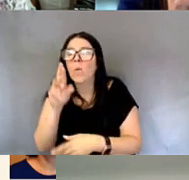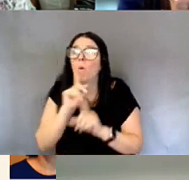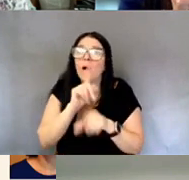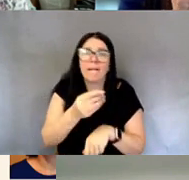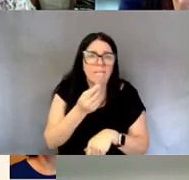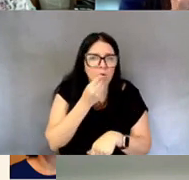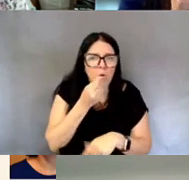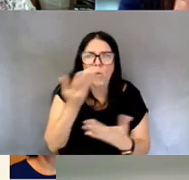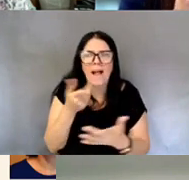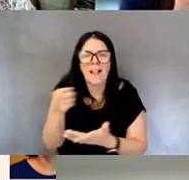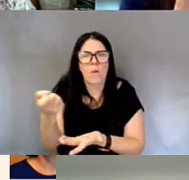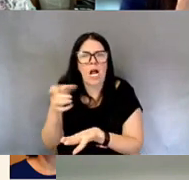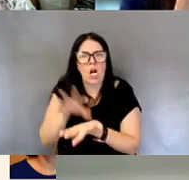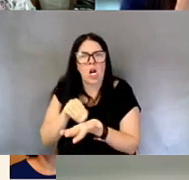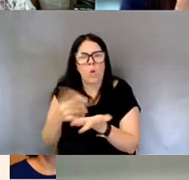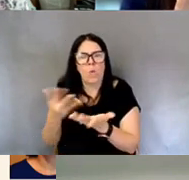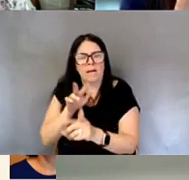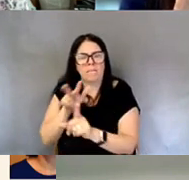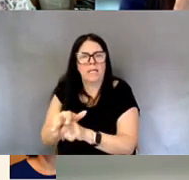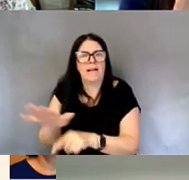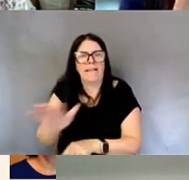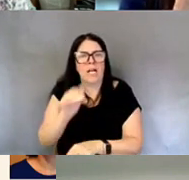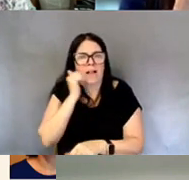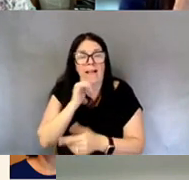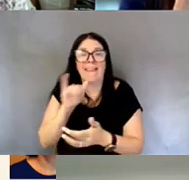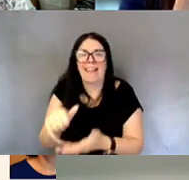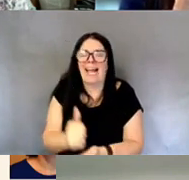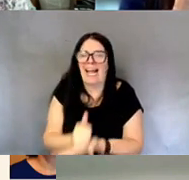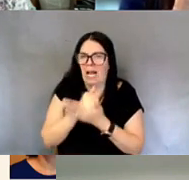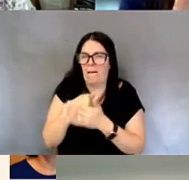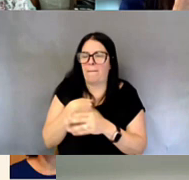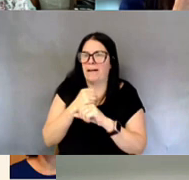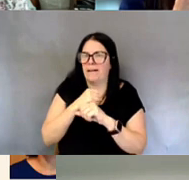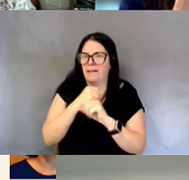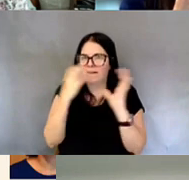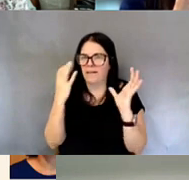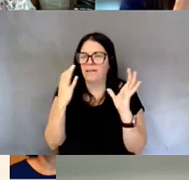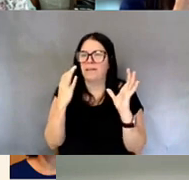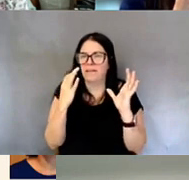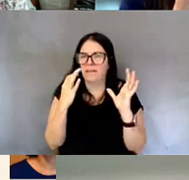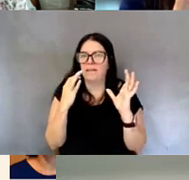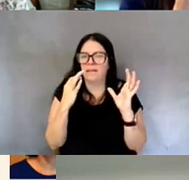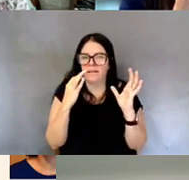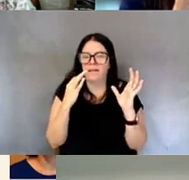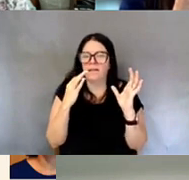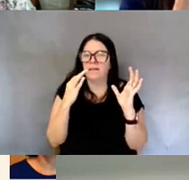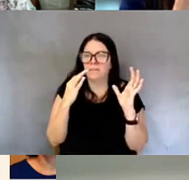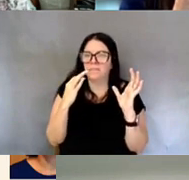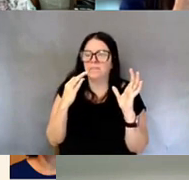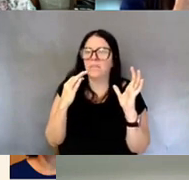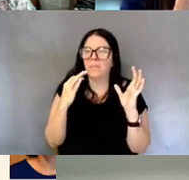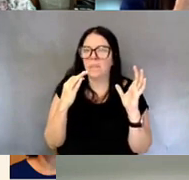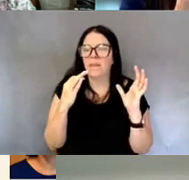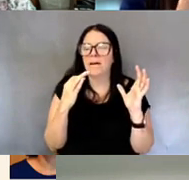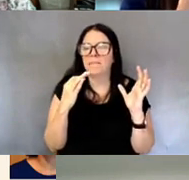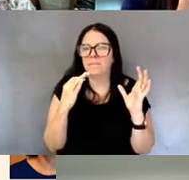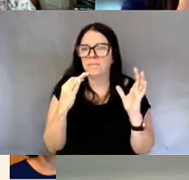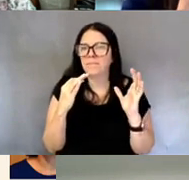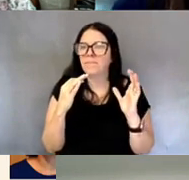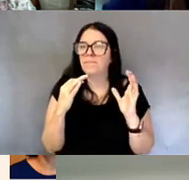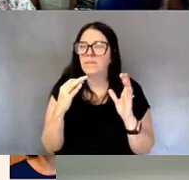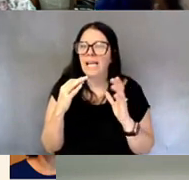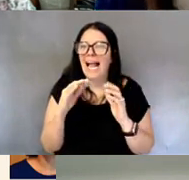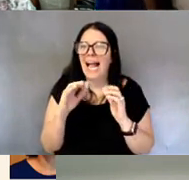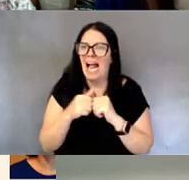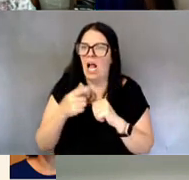to explore. And it did give me a lot of insight, or I would say, a lot of unknown things were revealed.